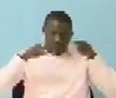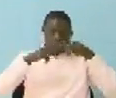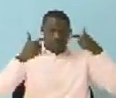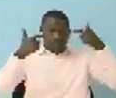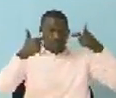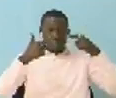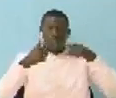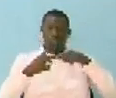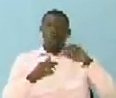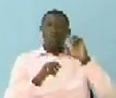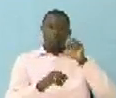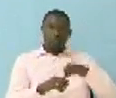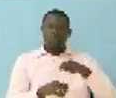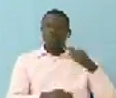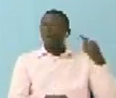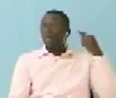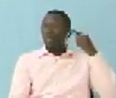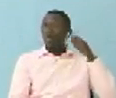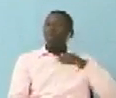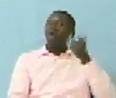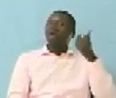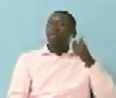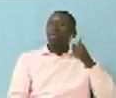other elements that he talked about.